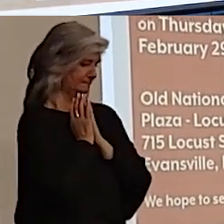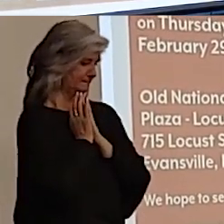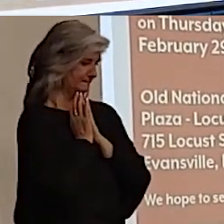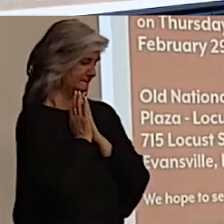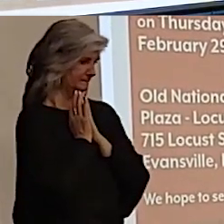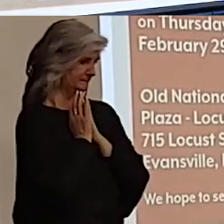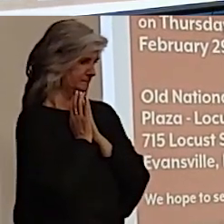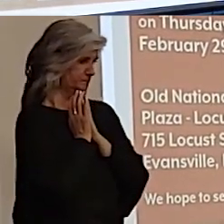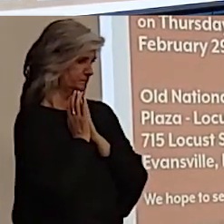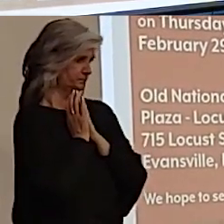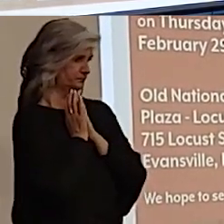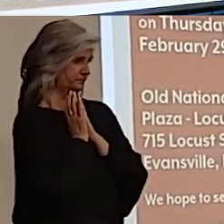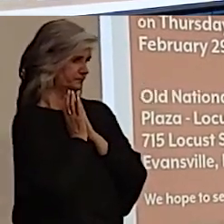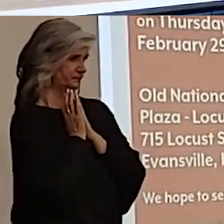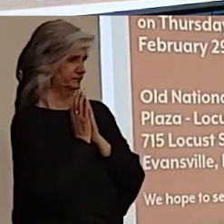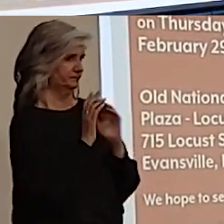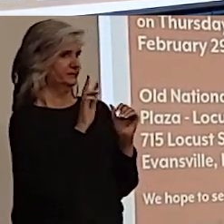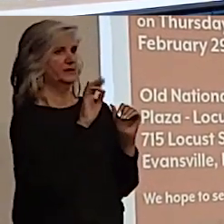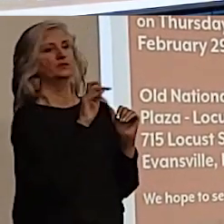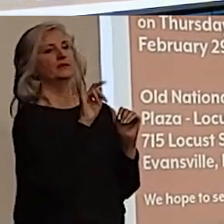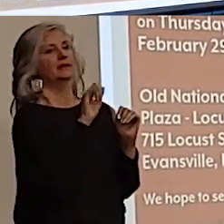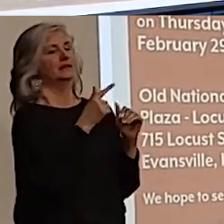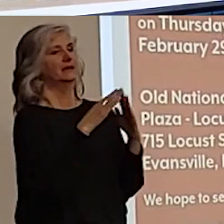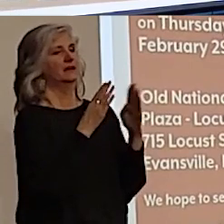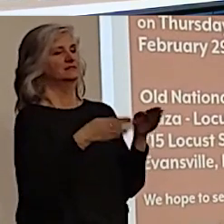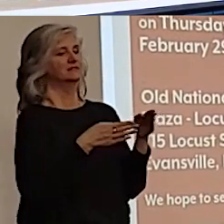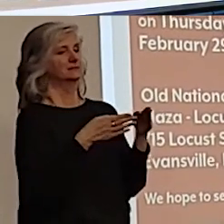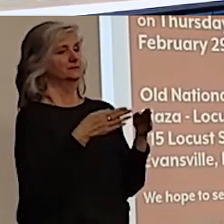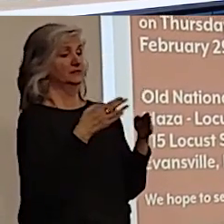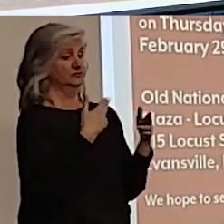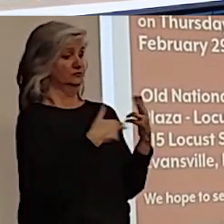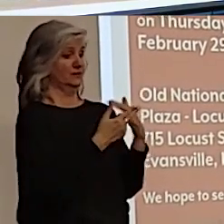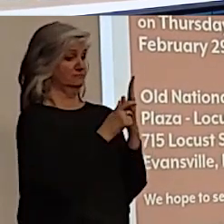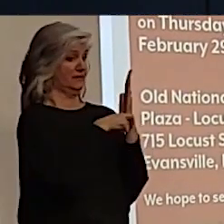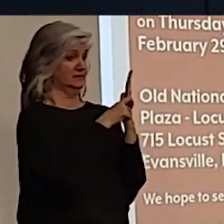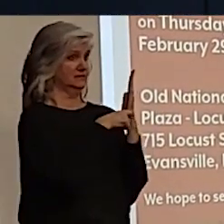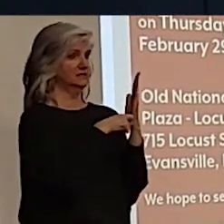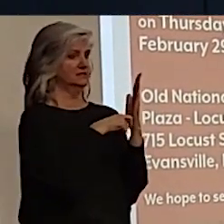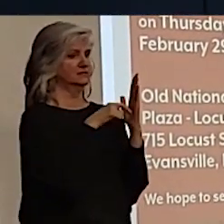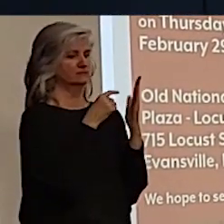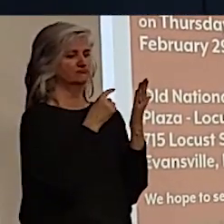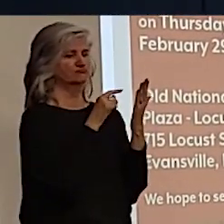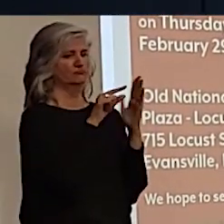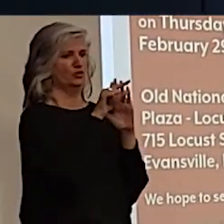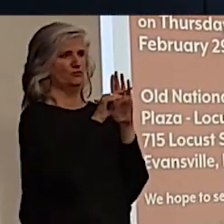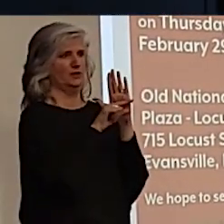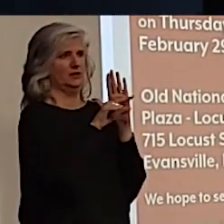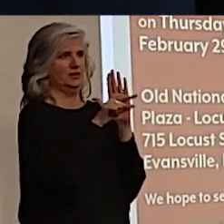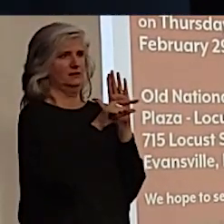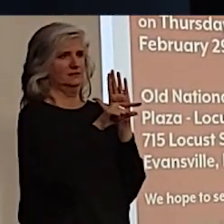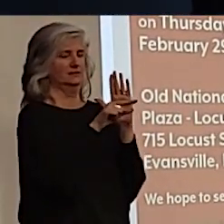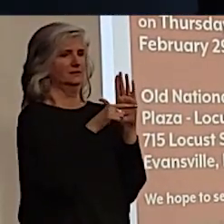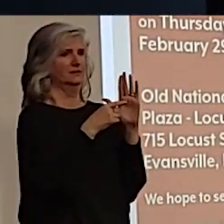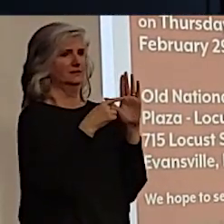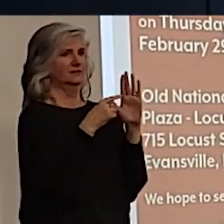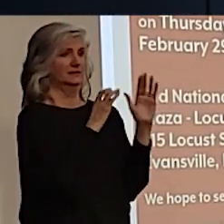the rating houses and some of the trade magazines grade utility regulatory commissions for